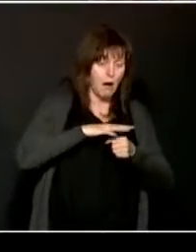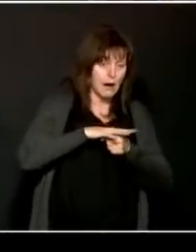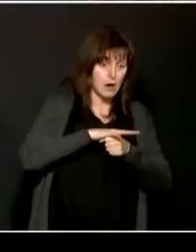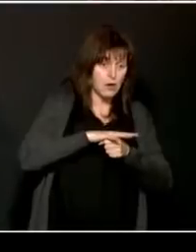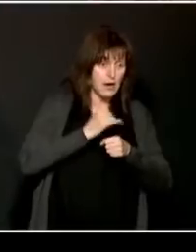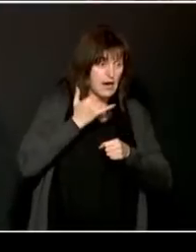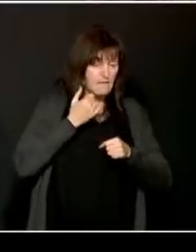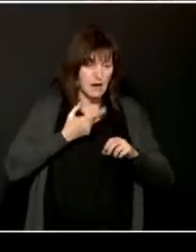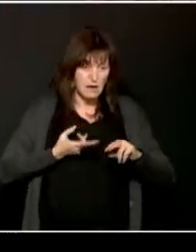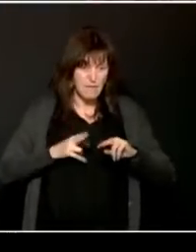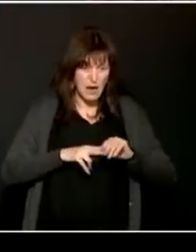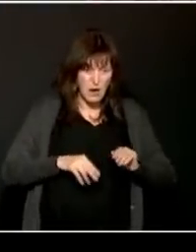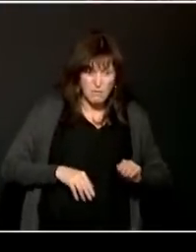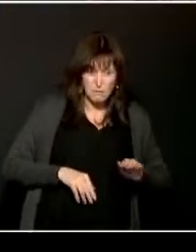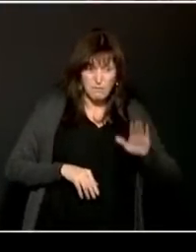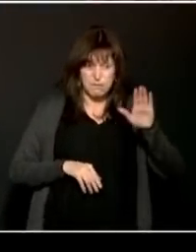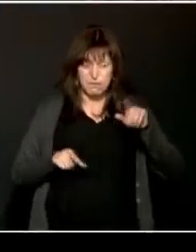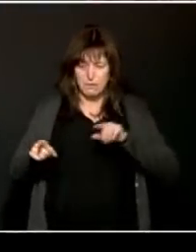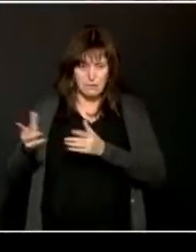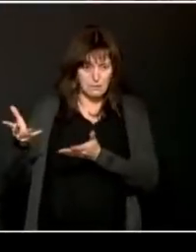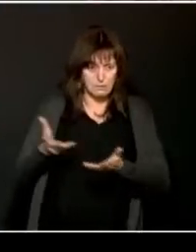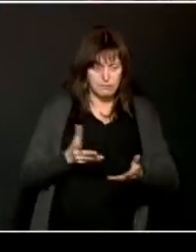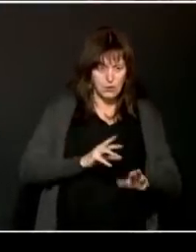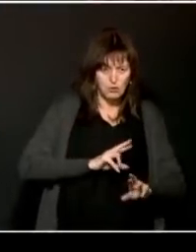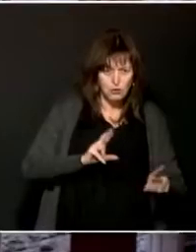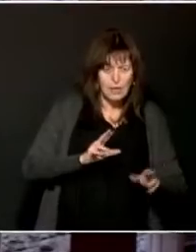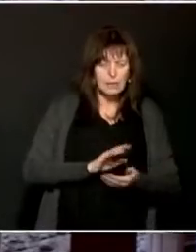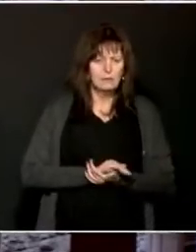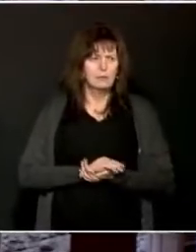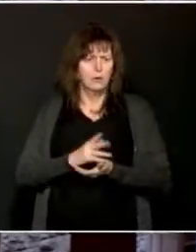factory, a nursing home? Like, are you at that stage yet?